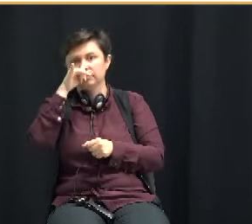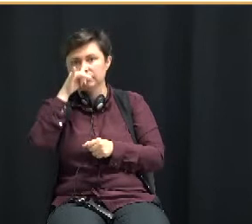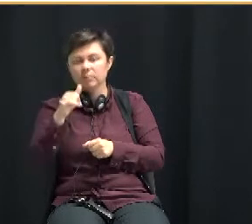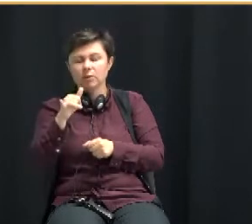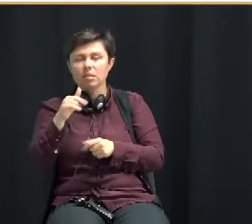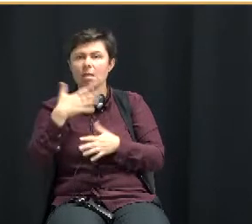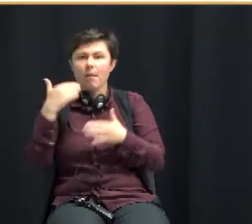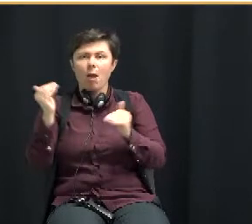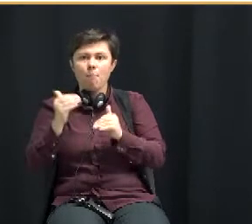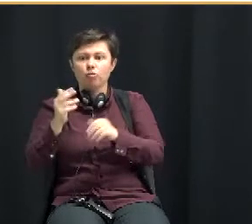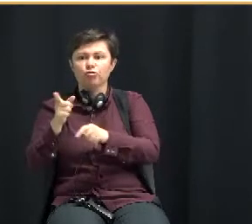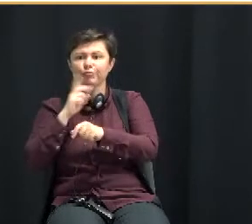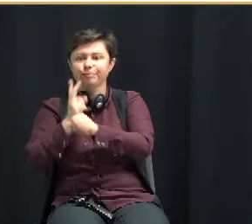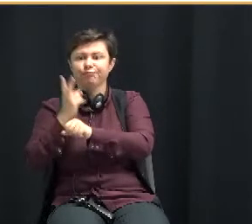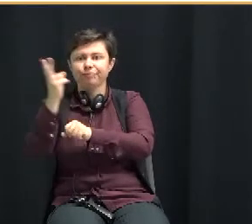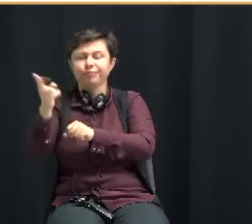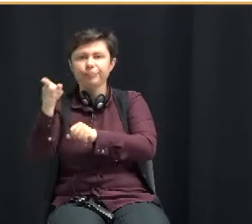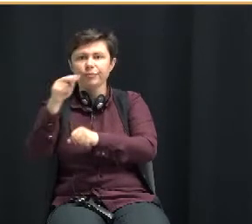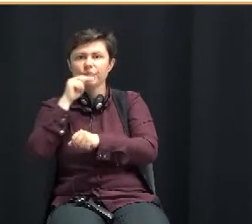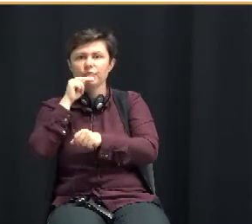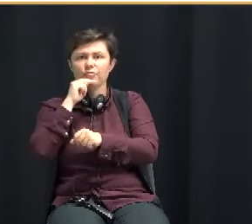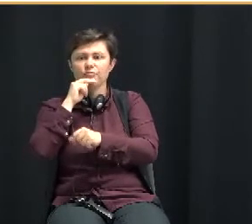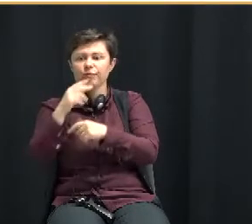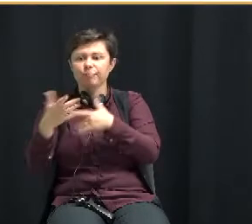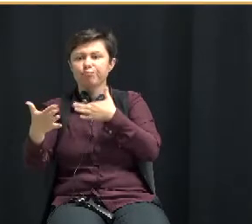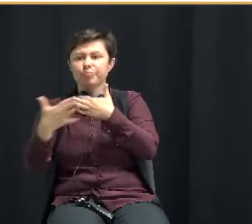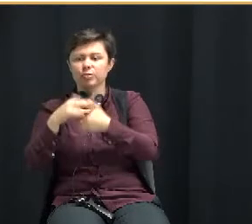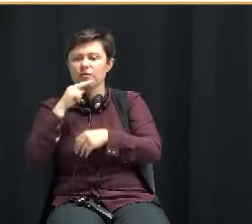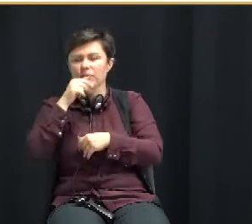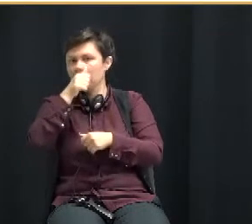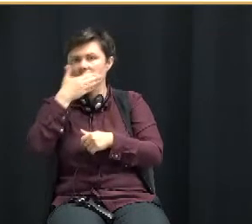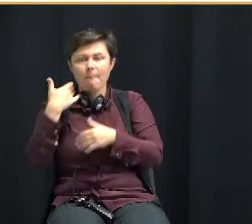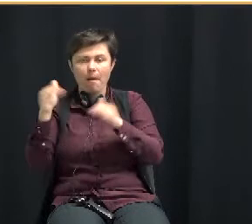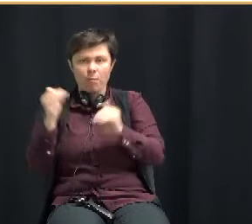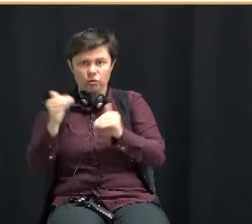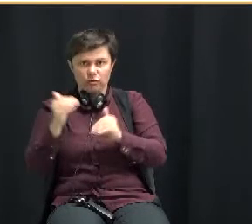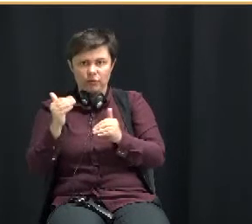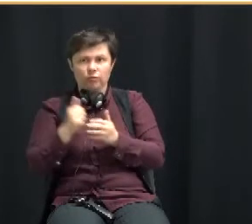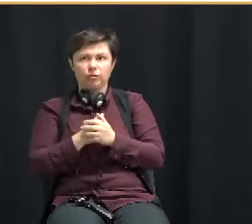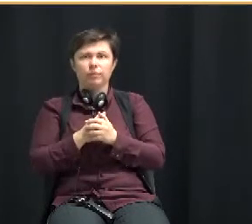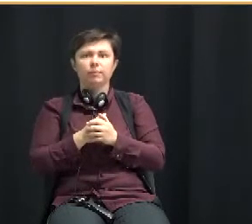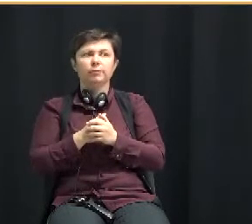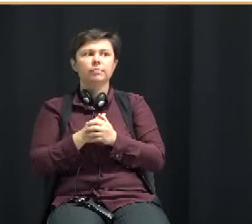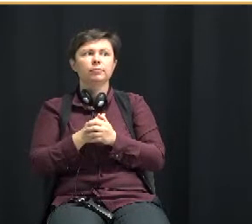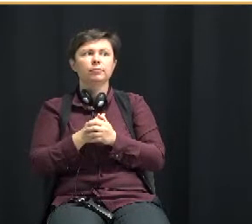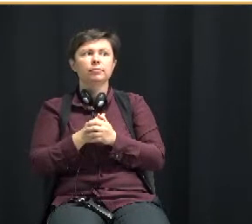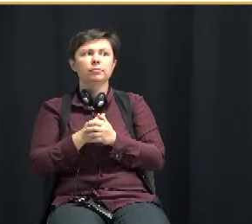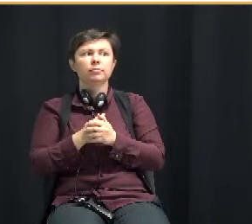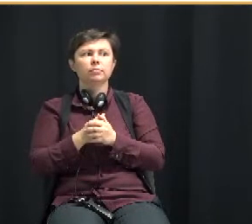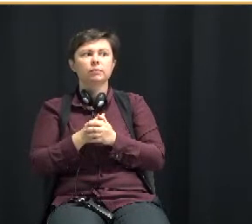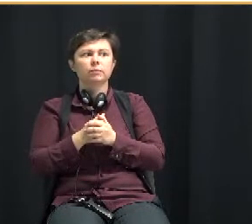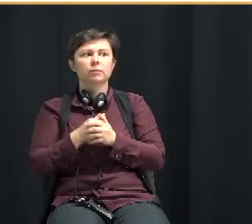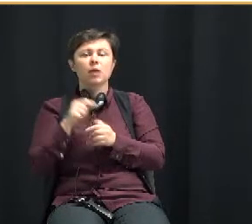soft ground, well, the accessibility to get there on the wheelchair is very difficult or none.